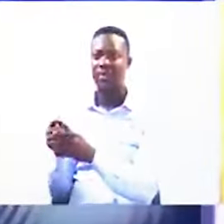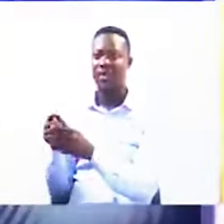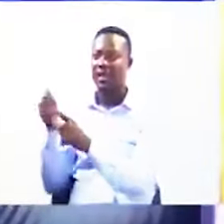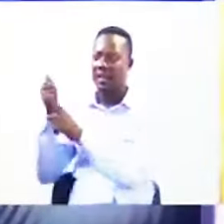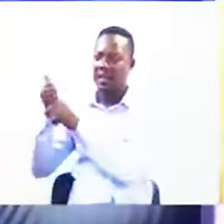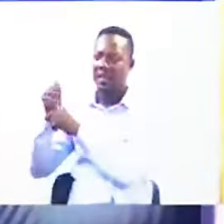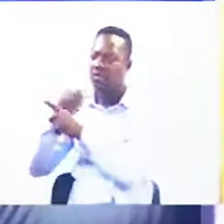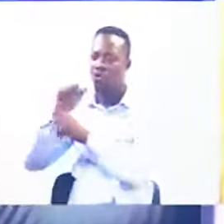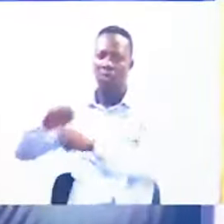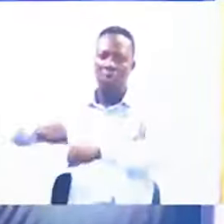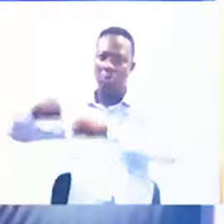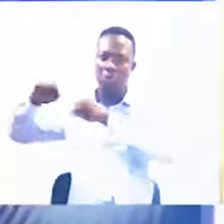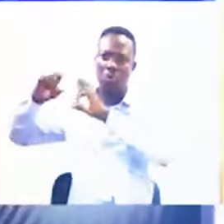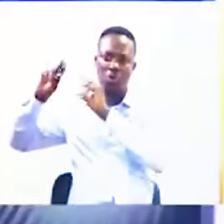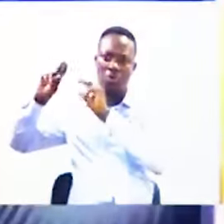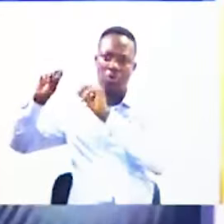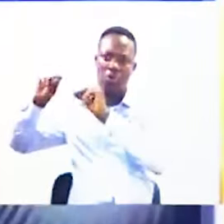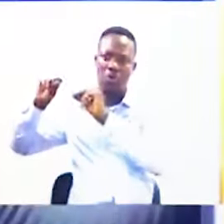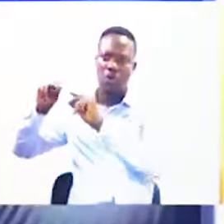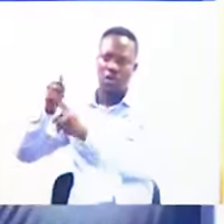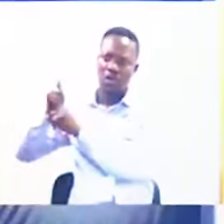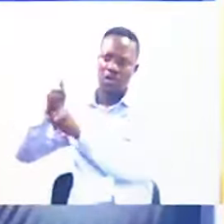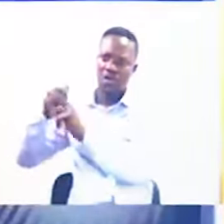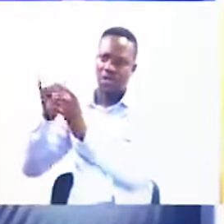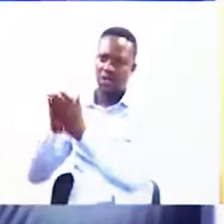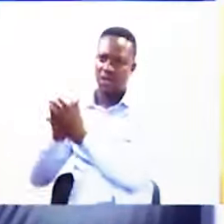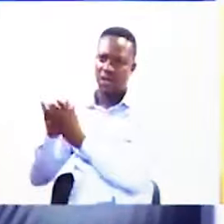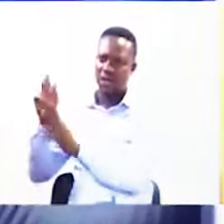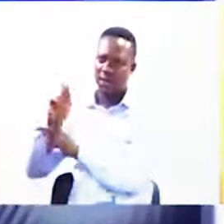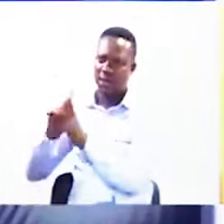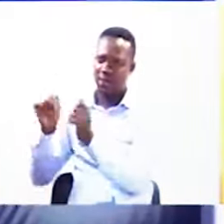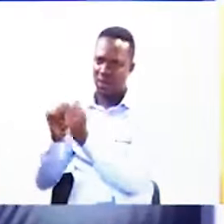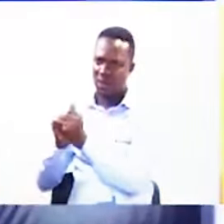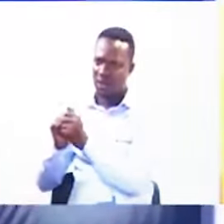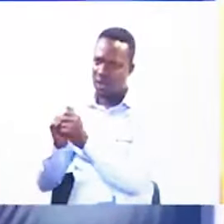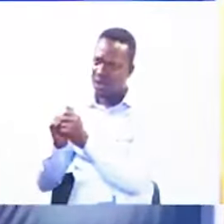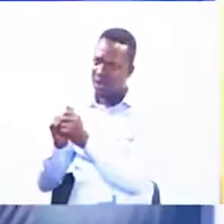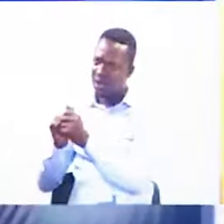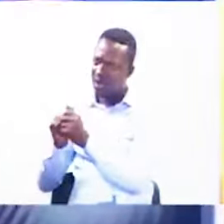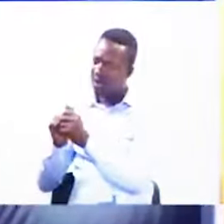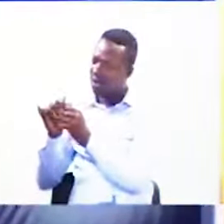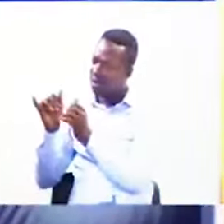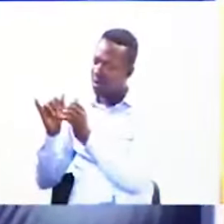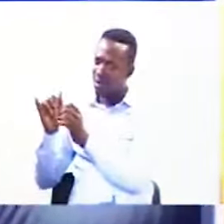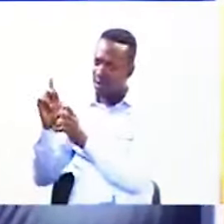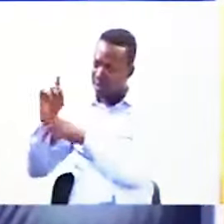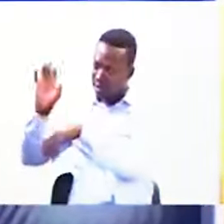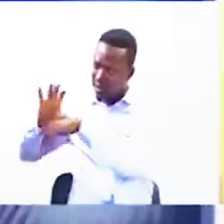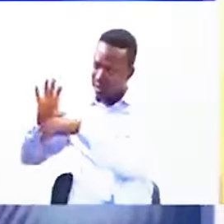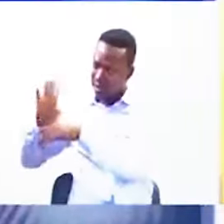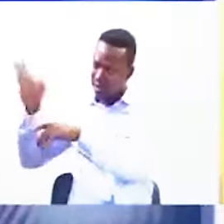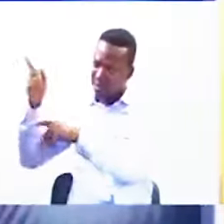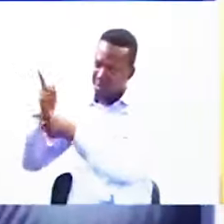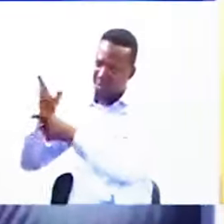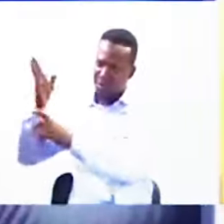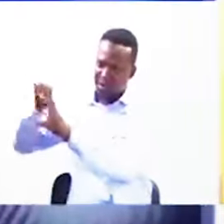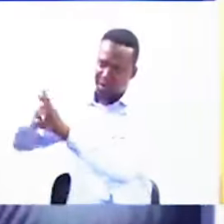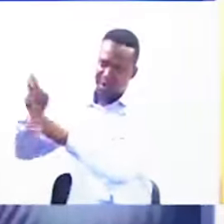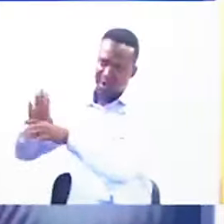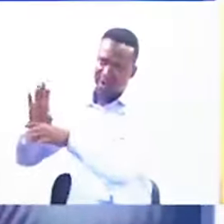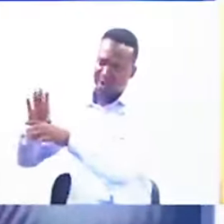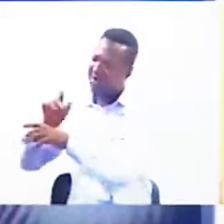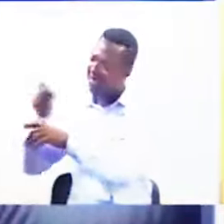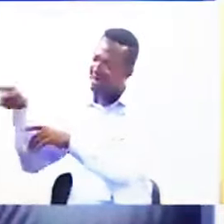big men. They were people who were at the fringe or at the periphery of the church. They really did not